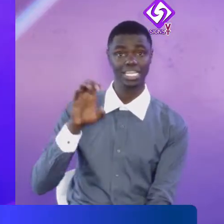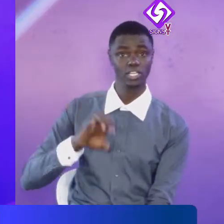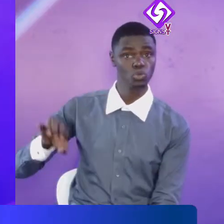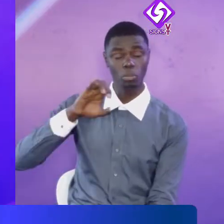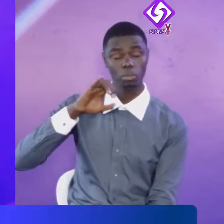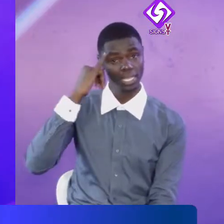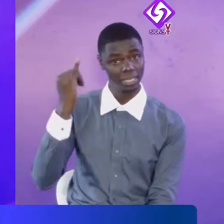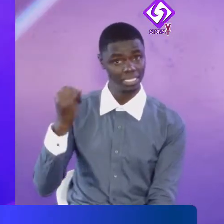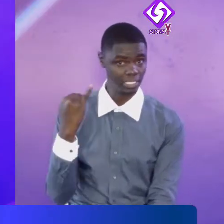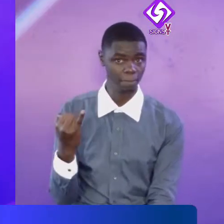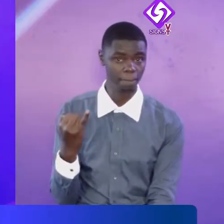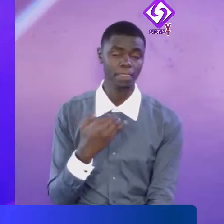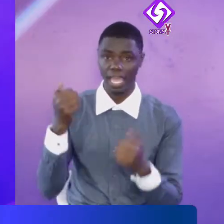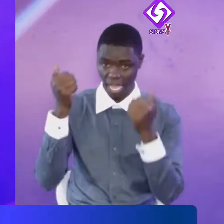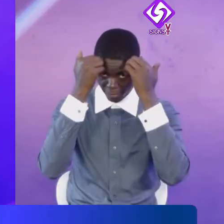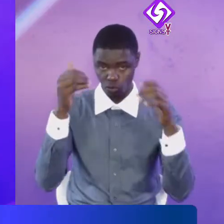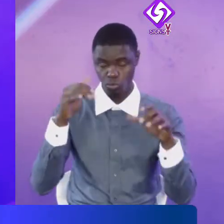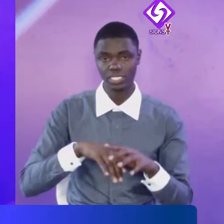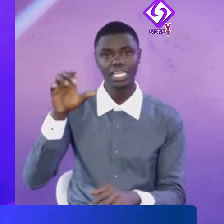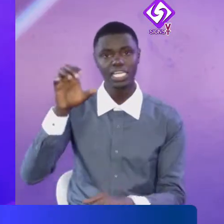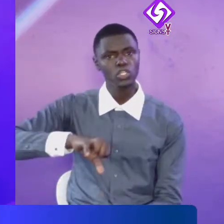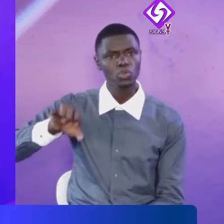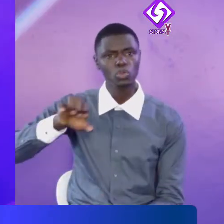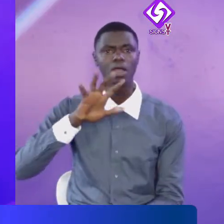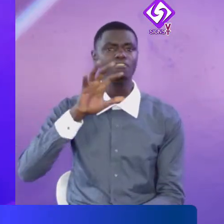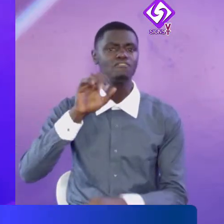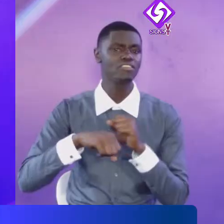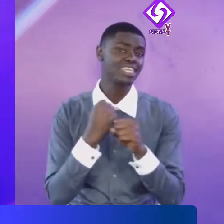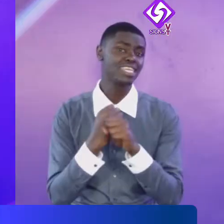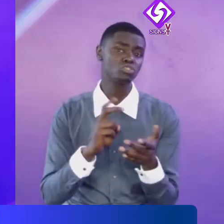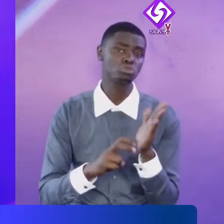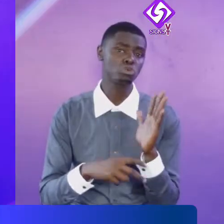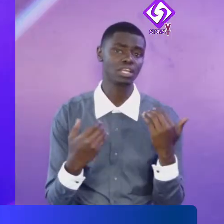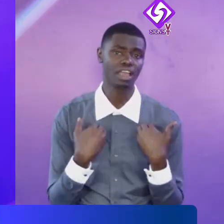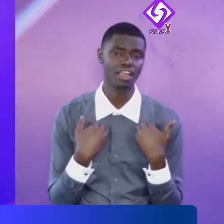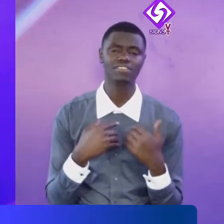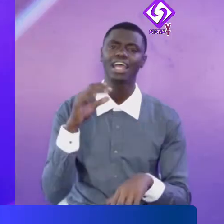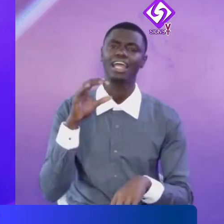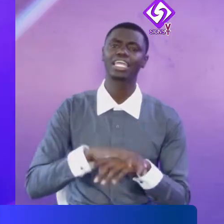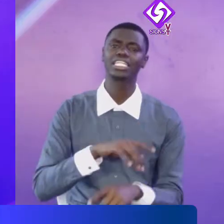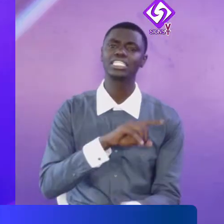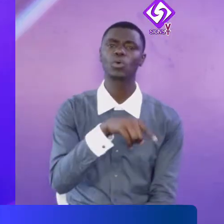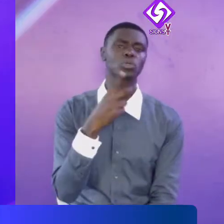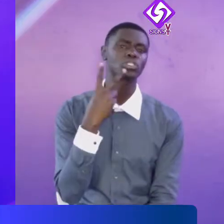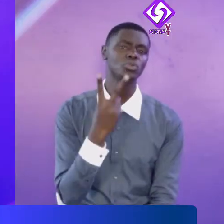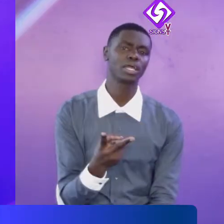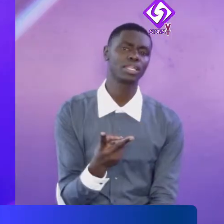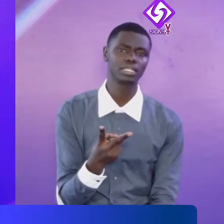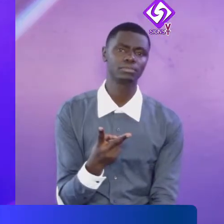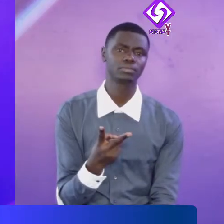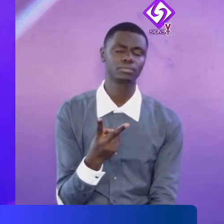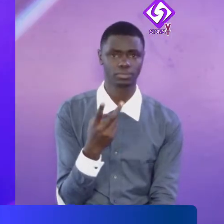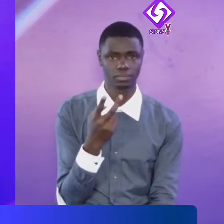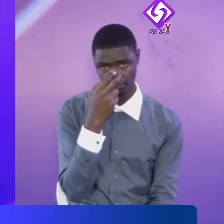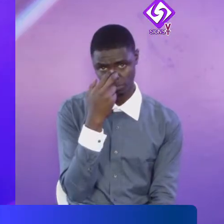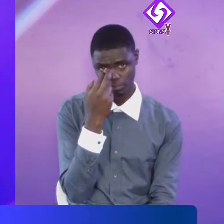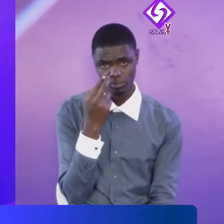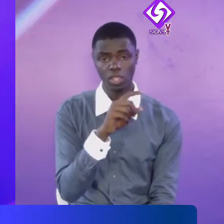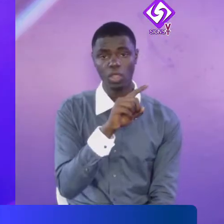imagine I'm a student in Europe, I have 5 years contract, earning 1,200